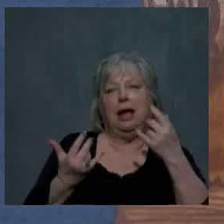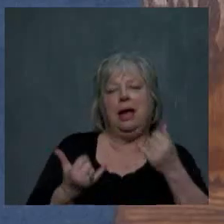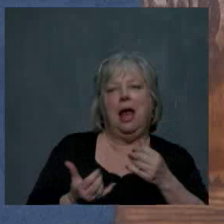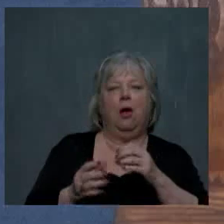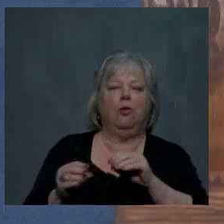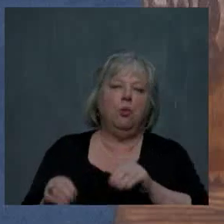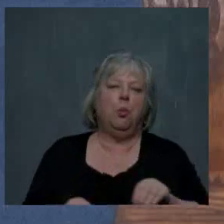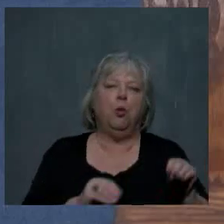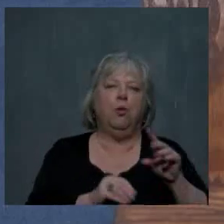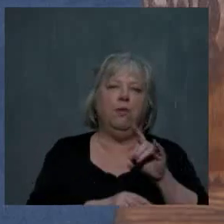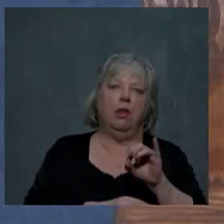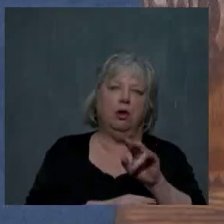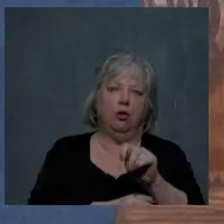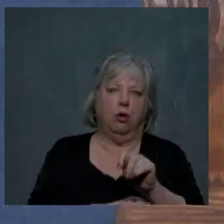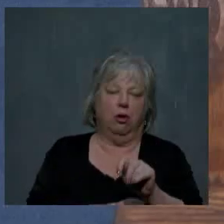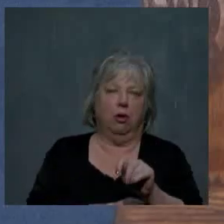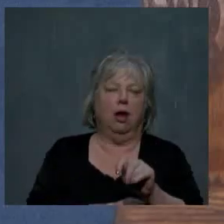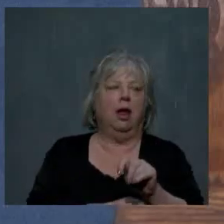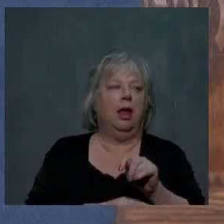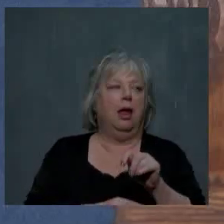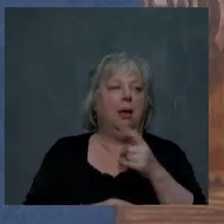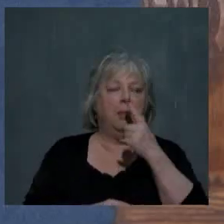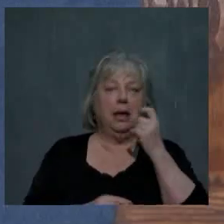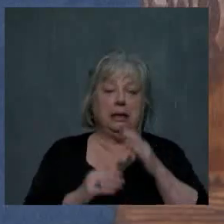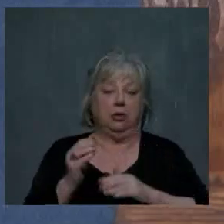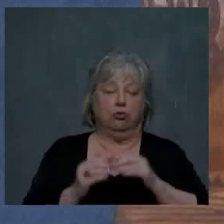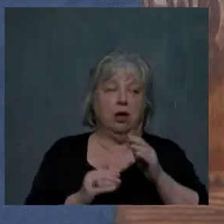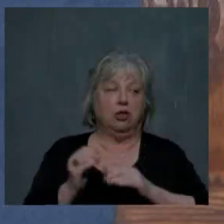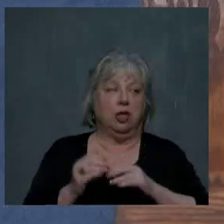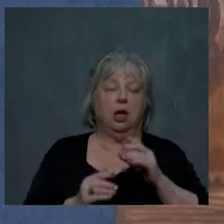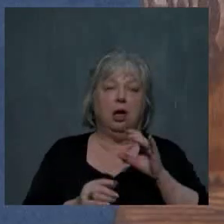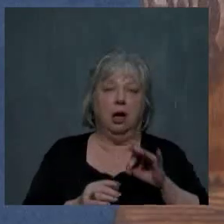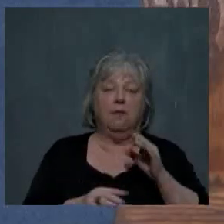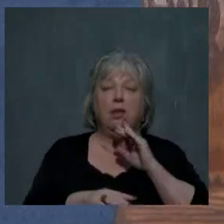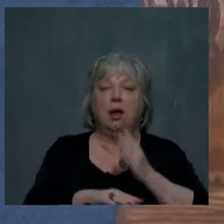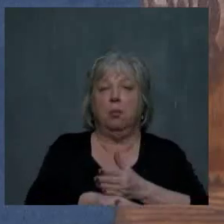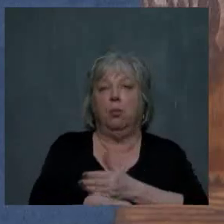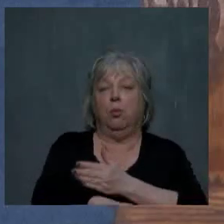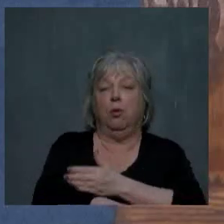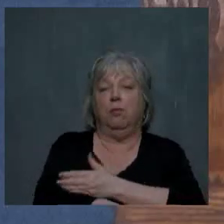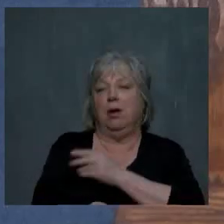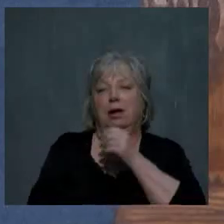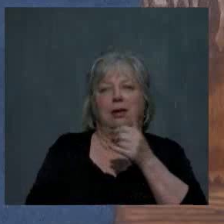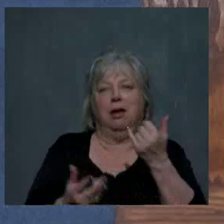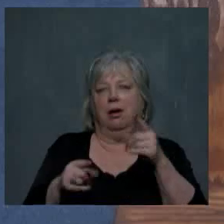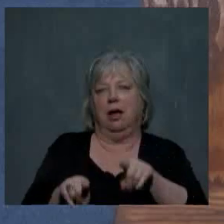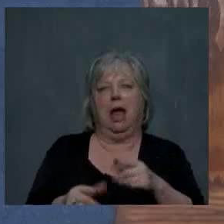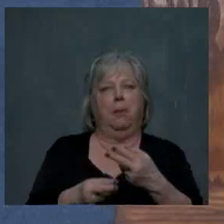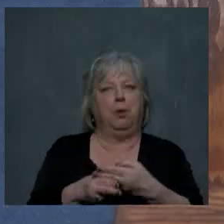does create a variance because construction of the contemplated improvement is not imminent.